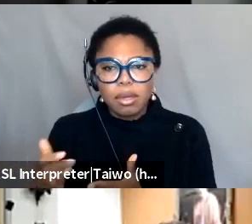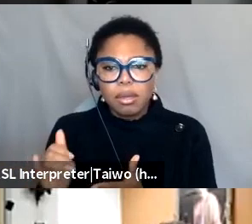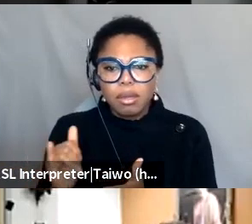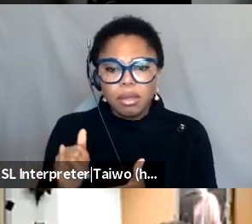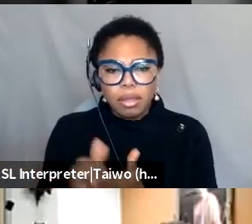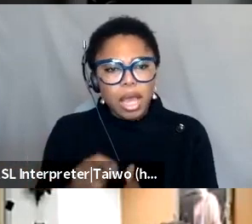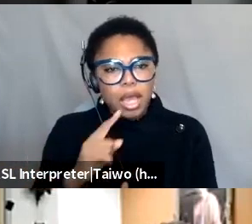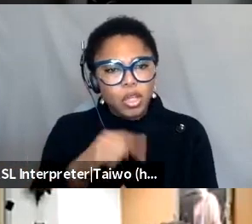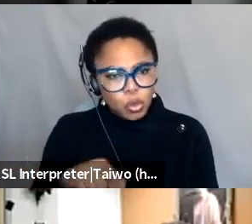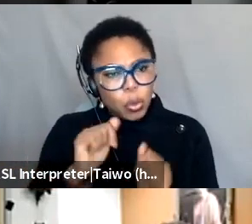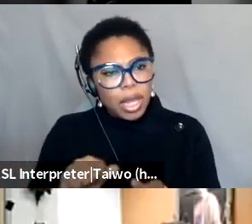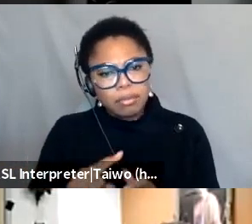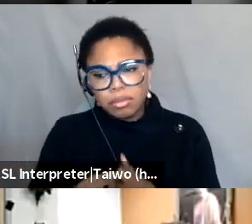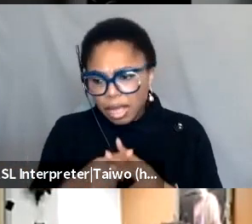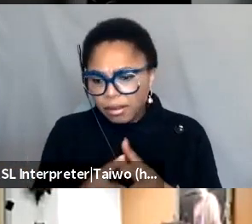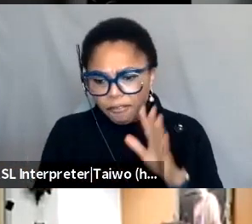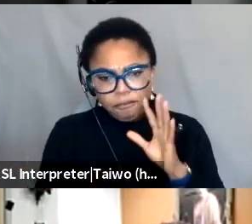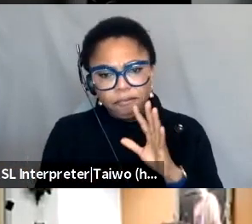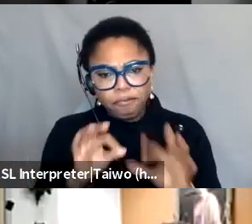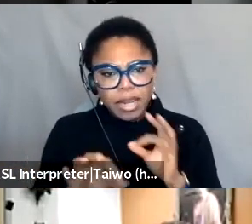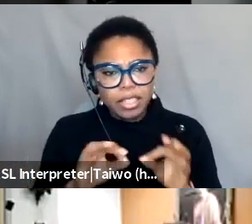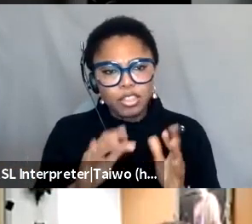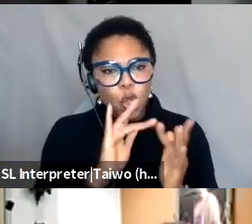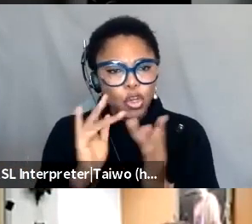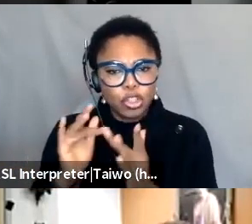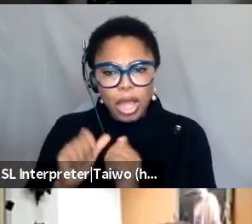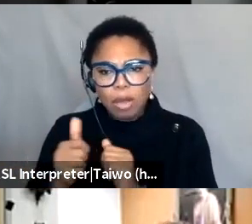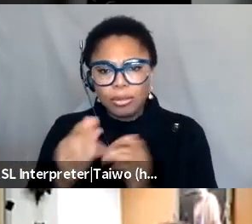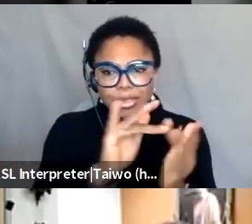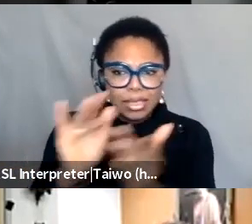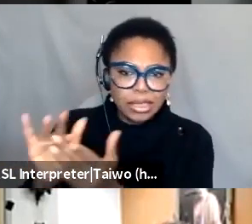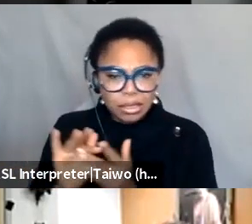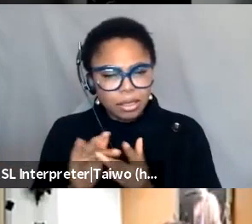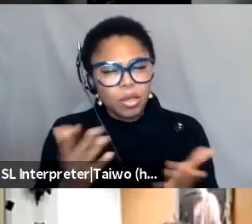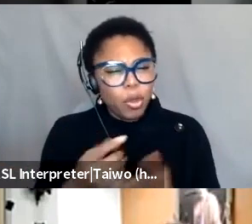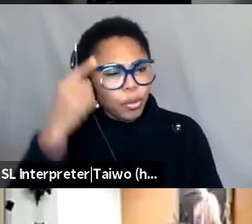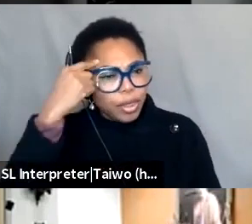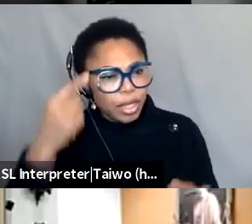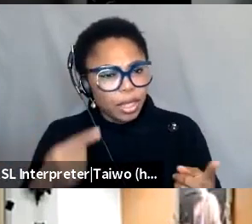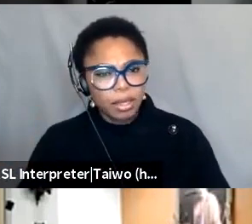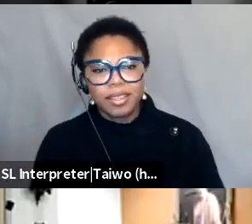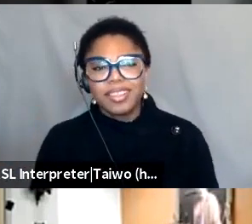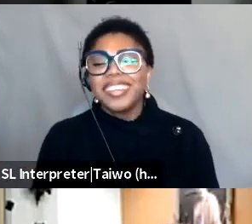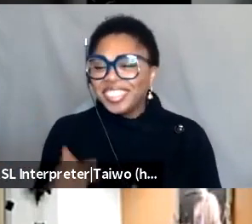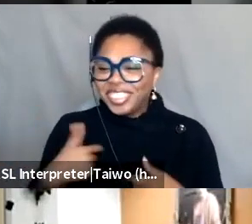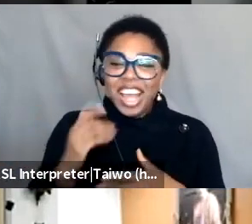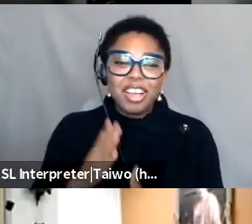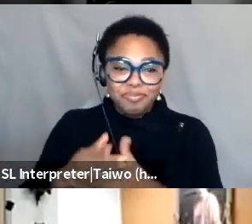that you can also start finding those connections and ways to network. What do you think? All right, I'm gonna stop it